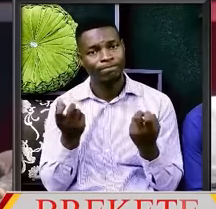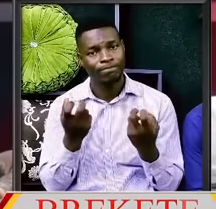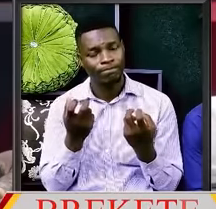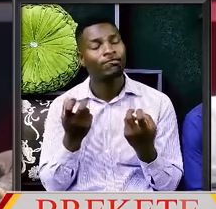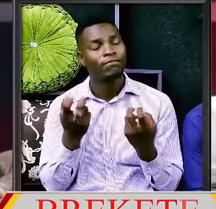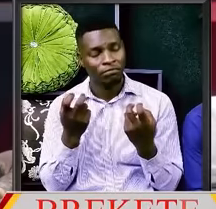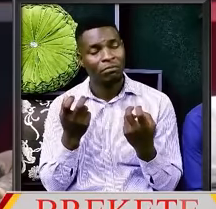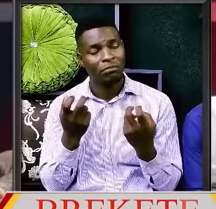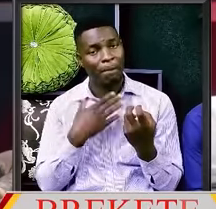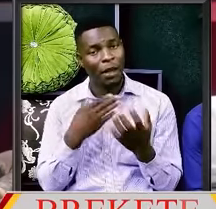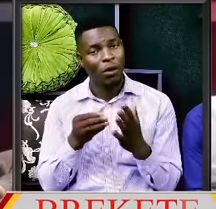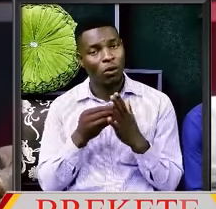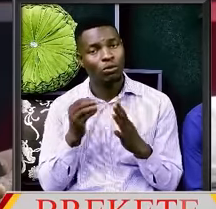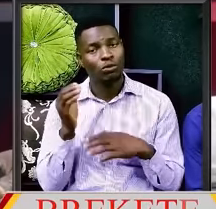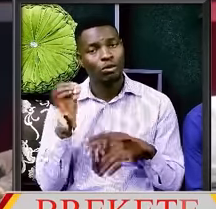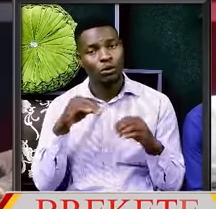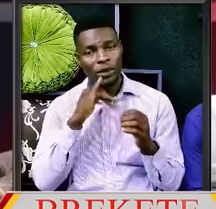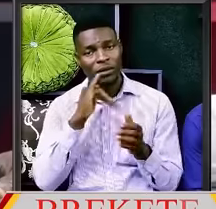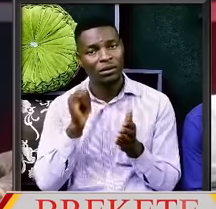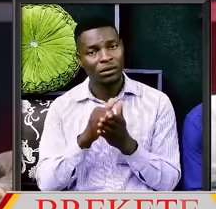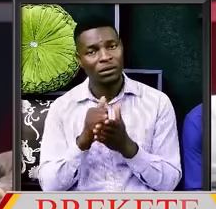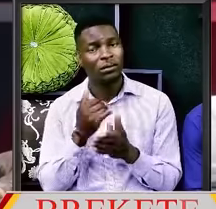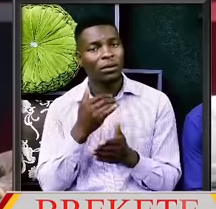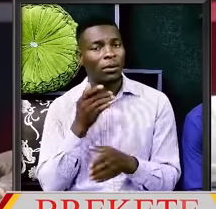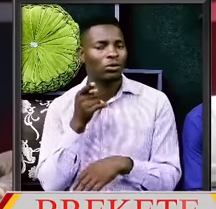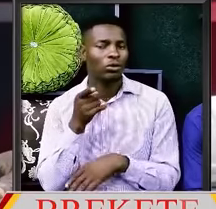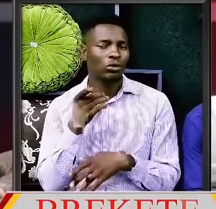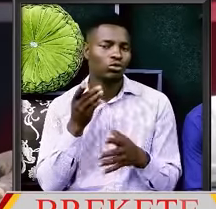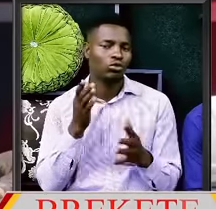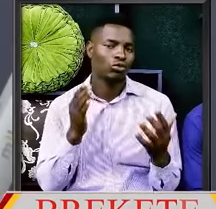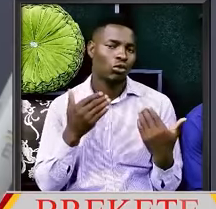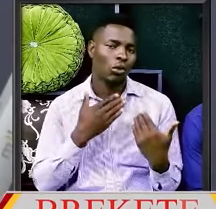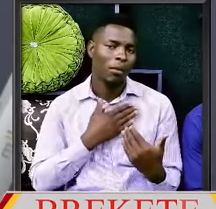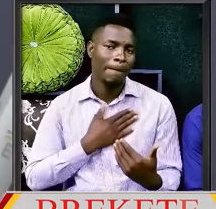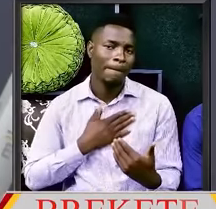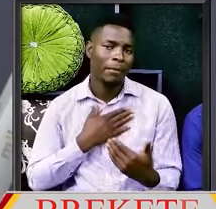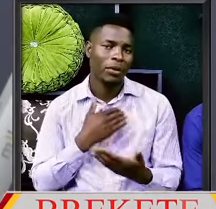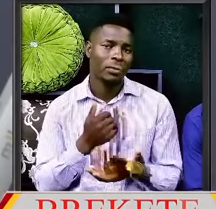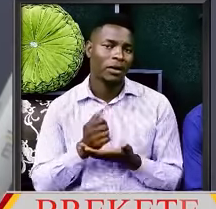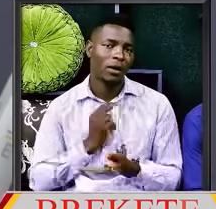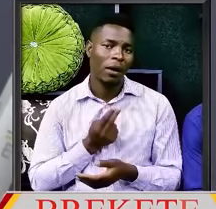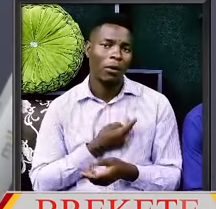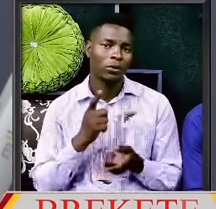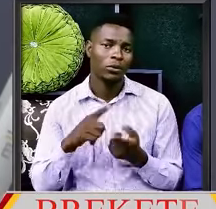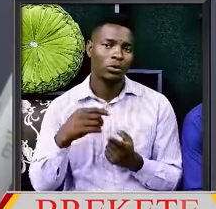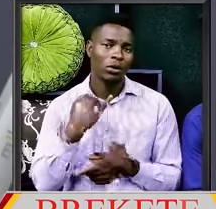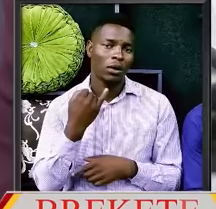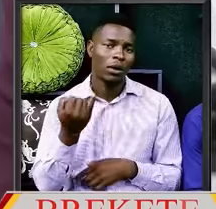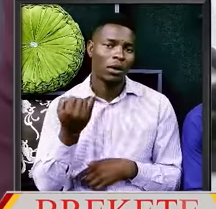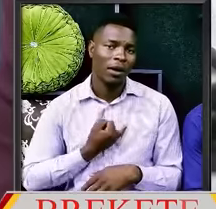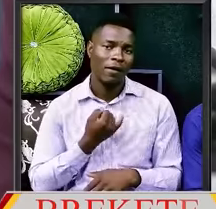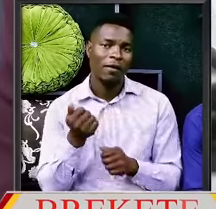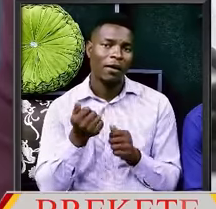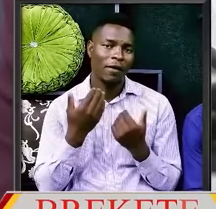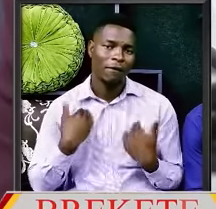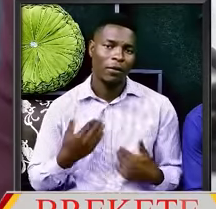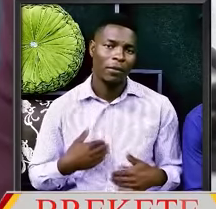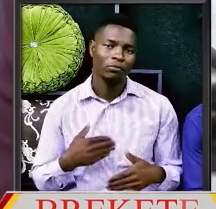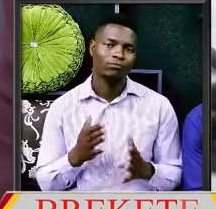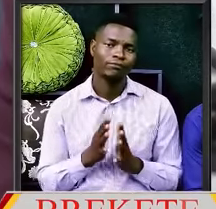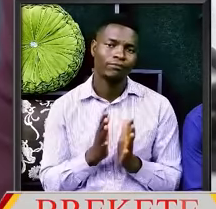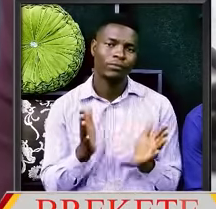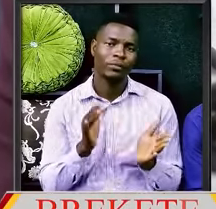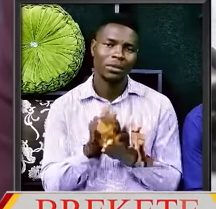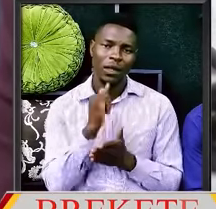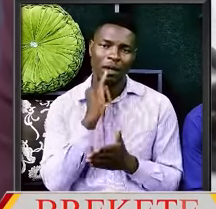own contribution is that you should please help us to invite everybody that is involved in